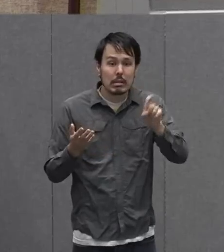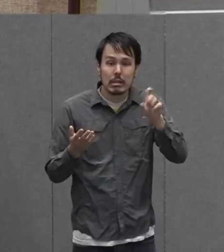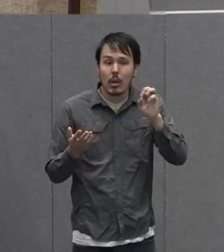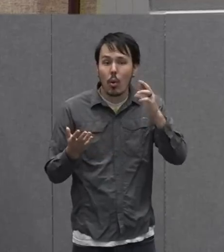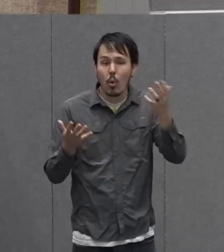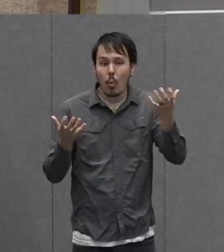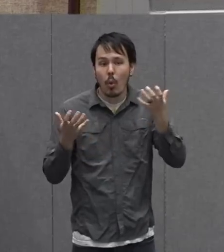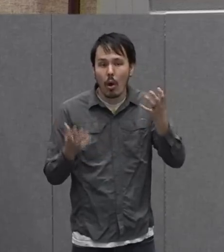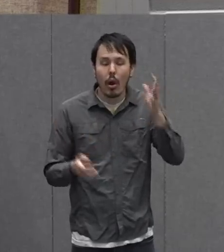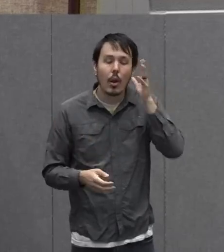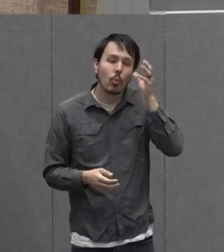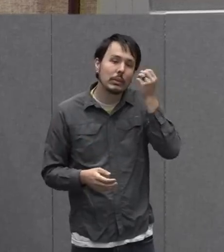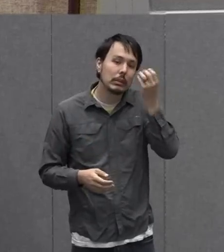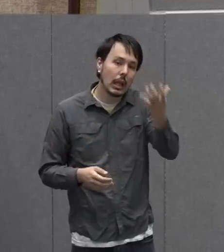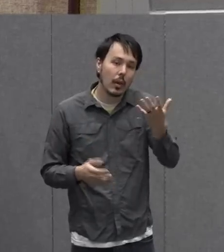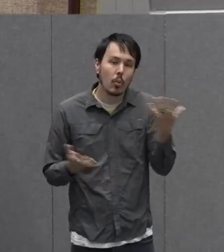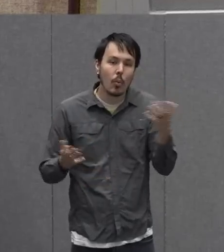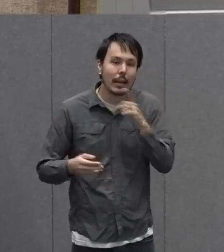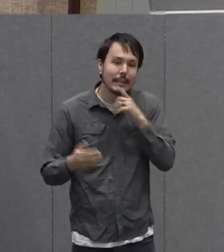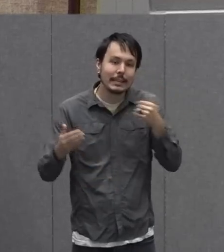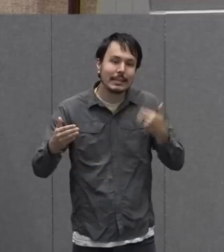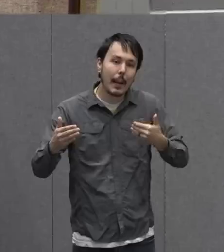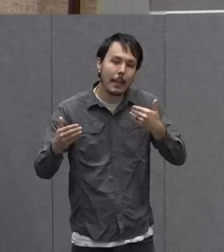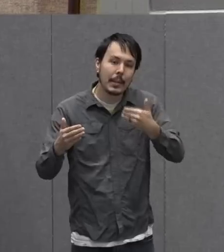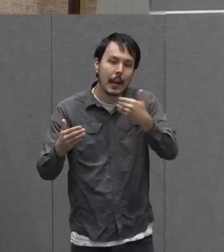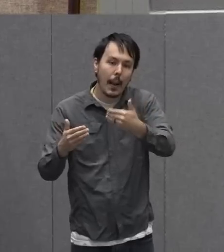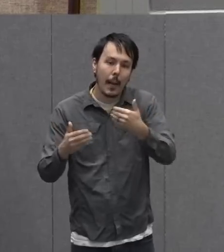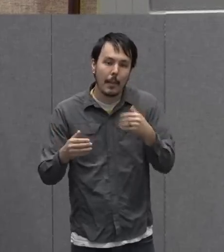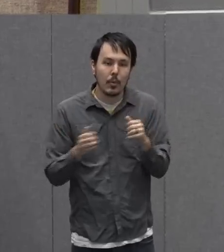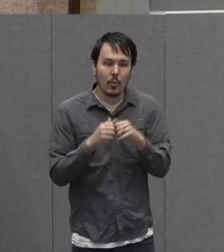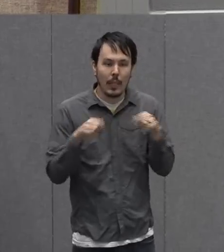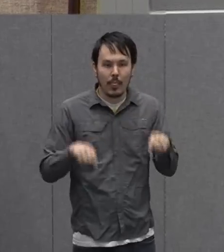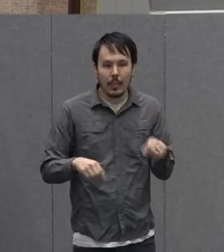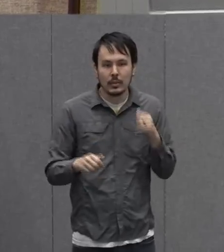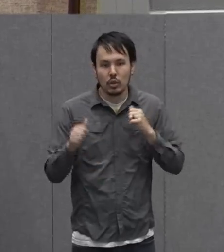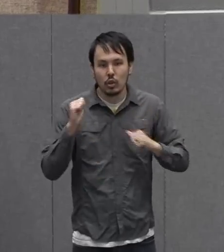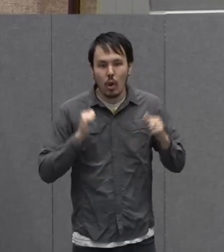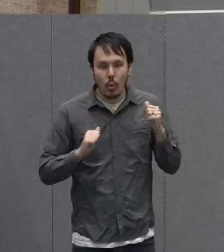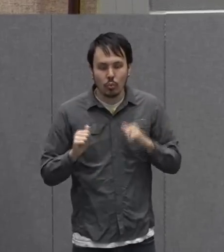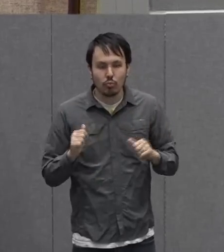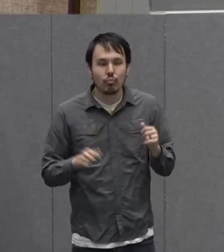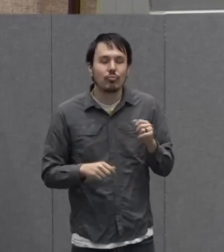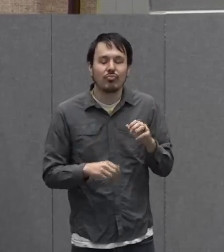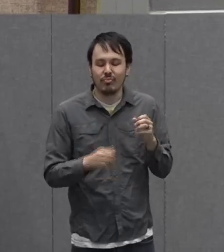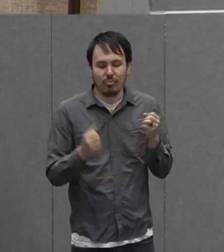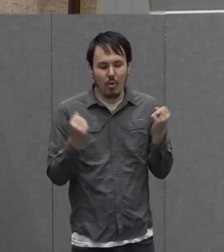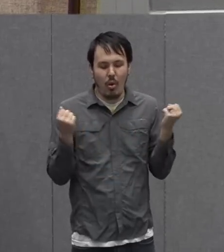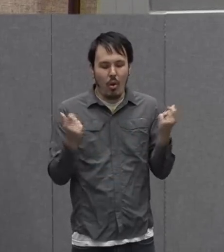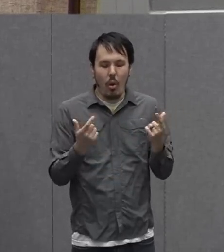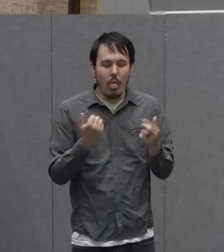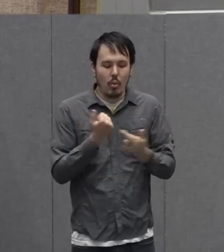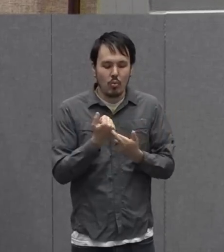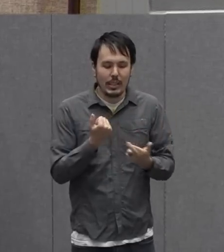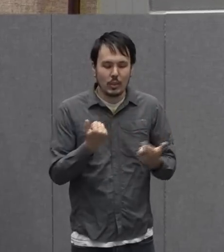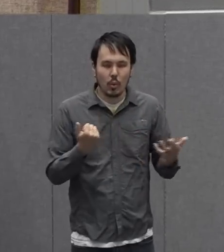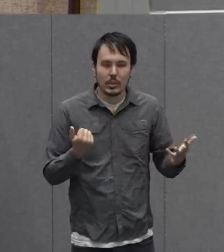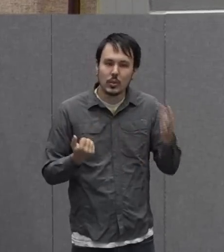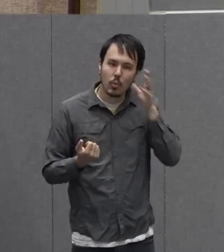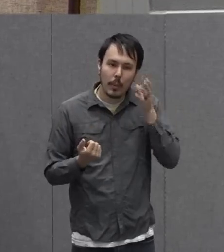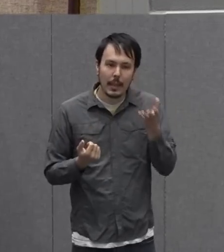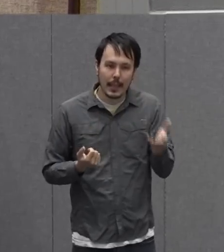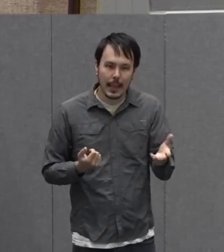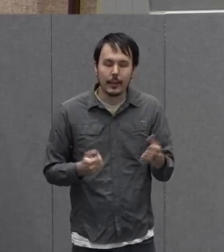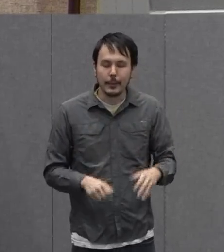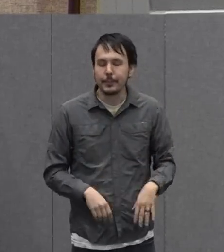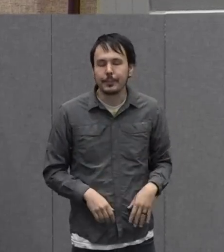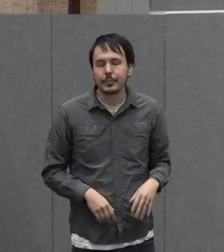what's coming up on the shows and all of the resources that go with them. So all of that is there, and we will continue to